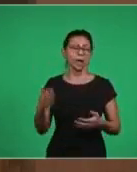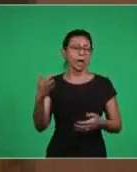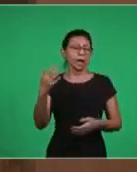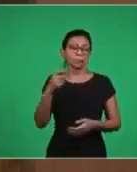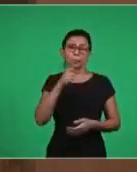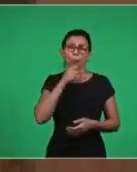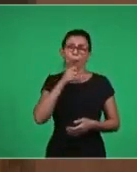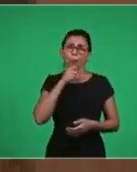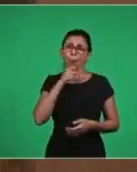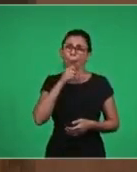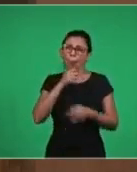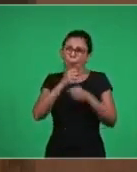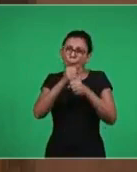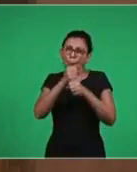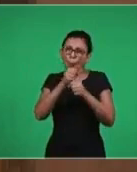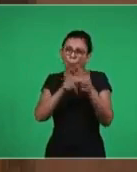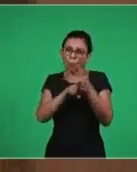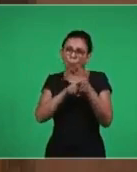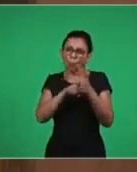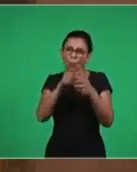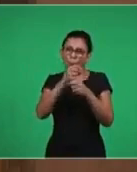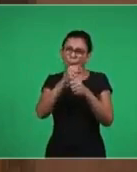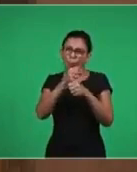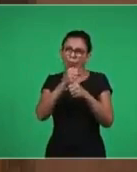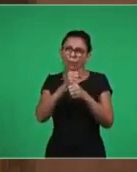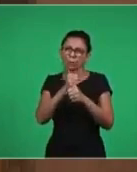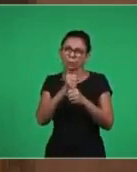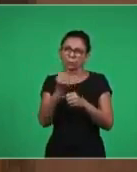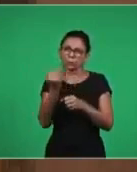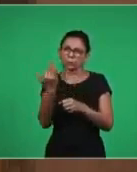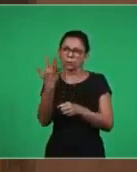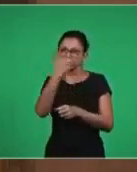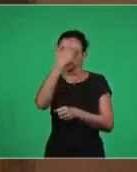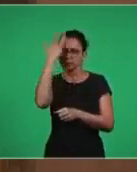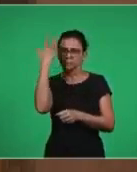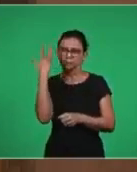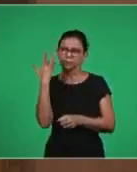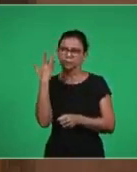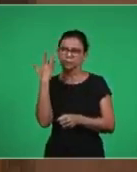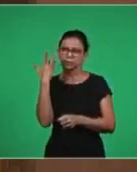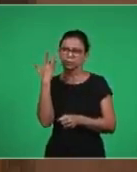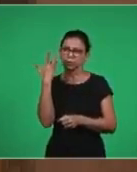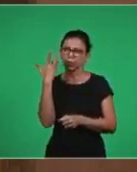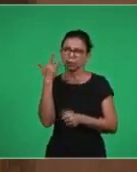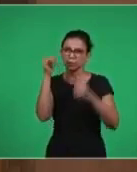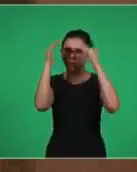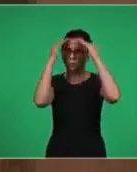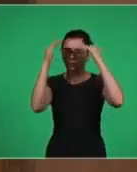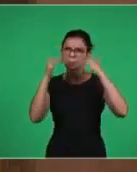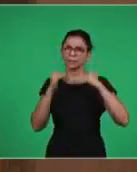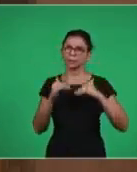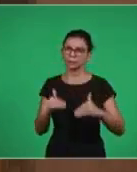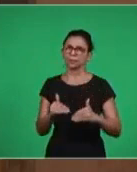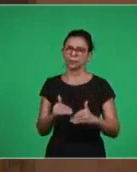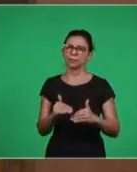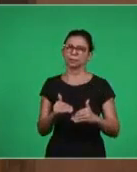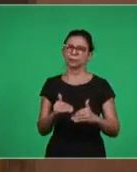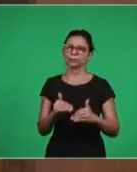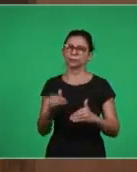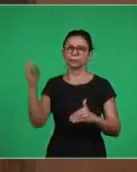recovery of few churches or ministries that didn't fulfill the